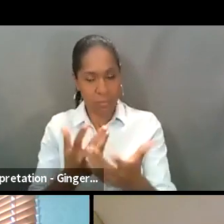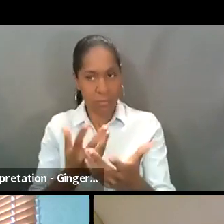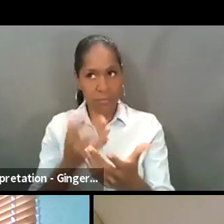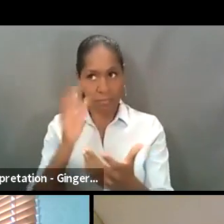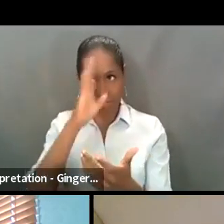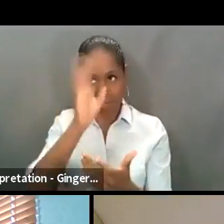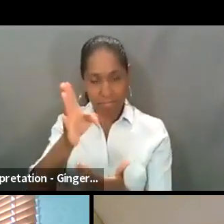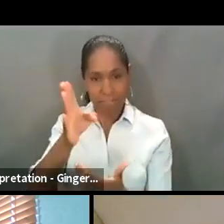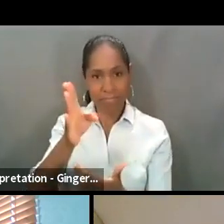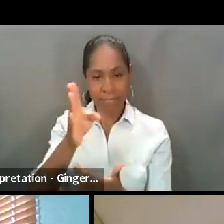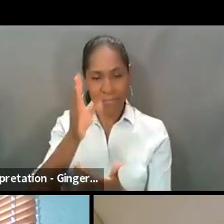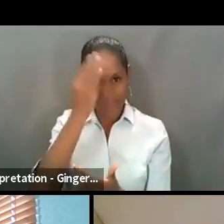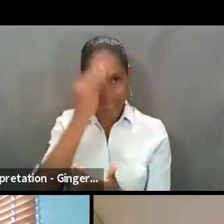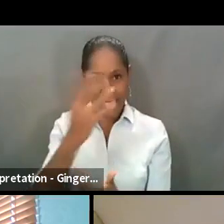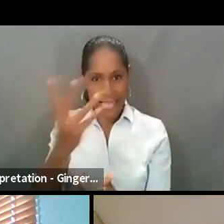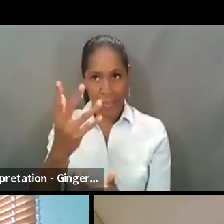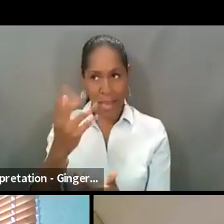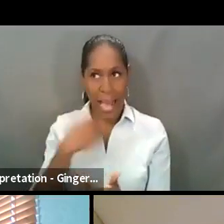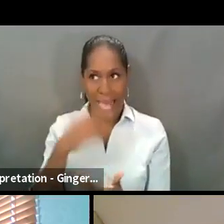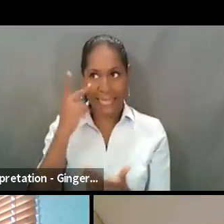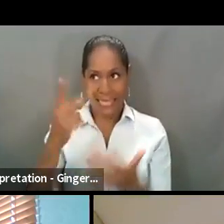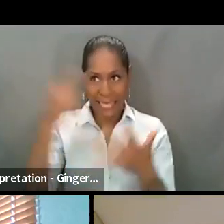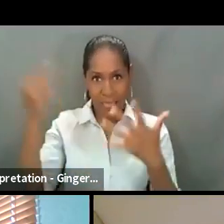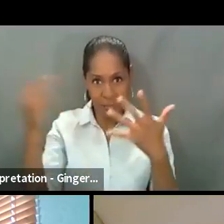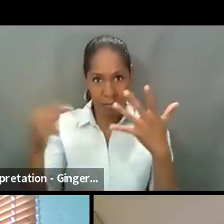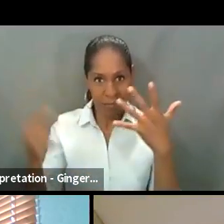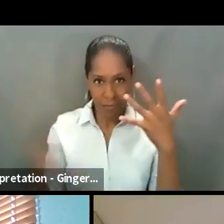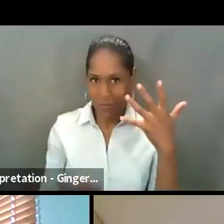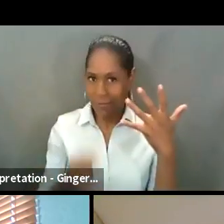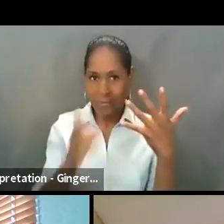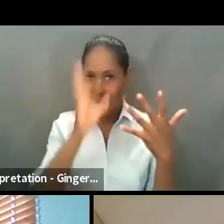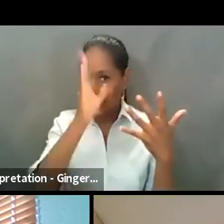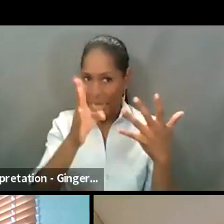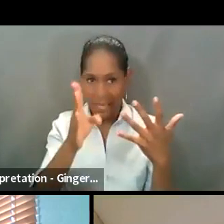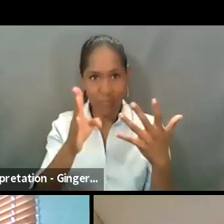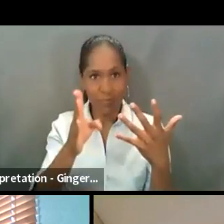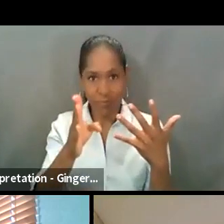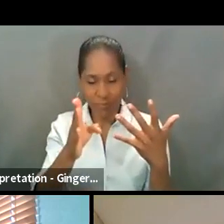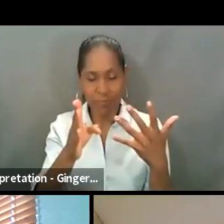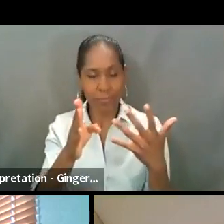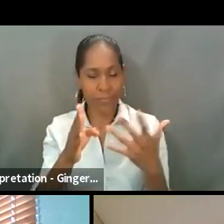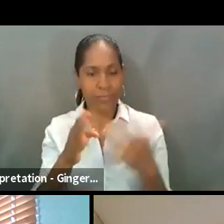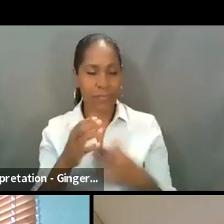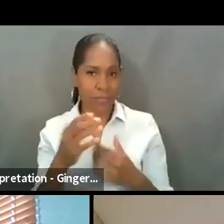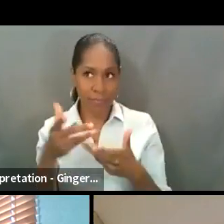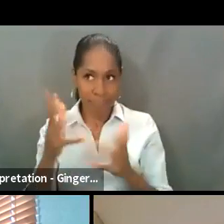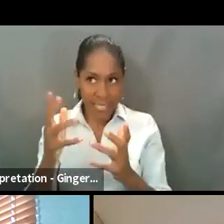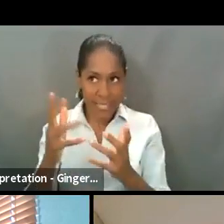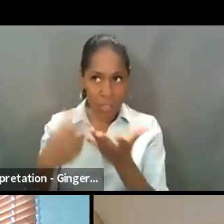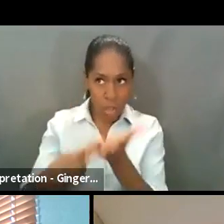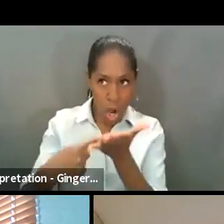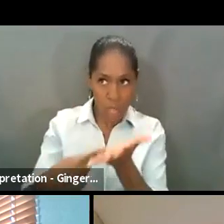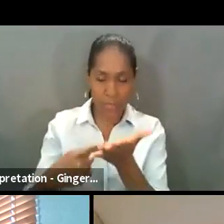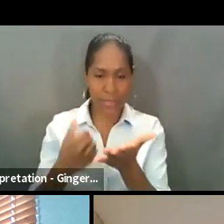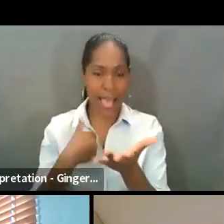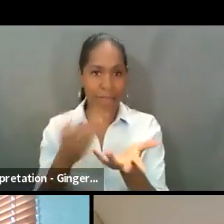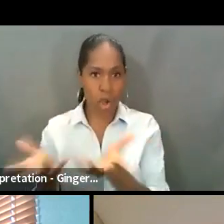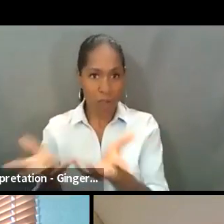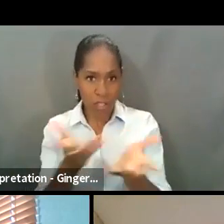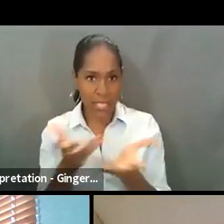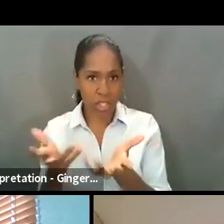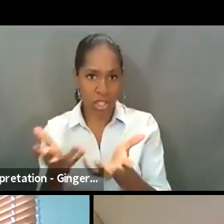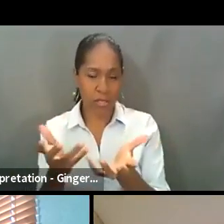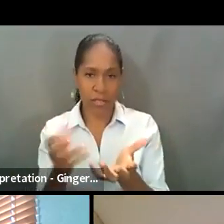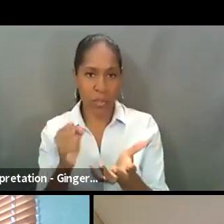hey, I see this and I'm, let's talk about it and let's have a conversation so that we're not in this same